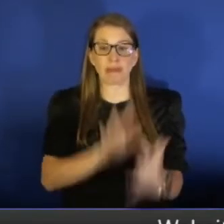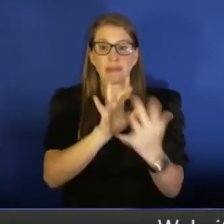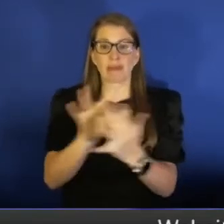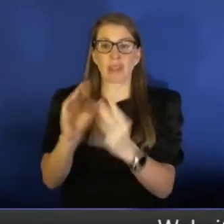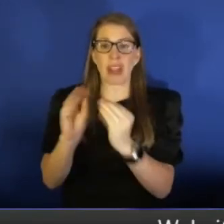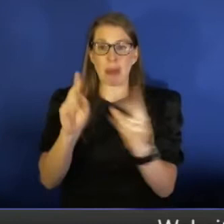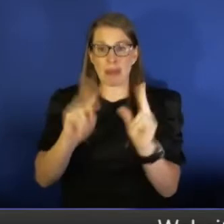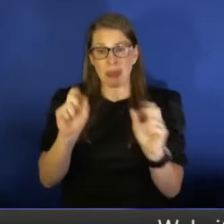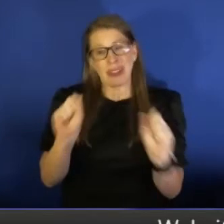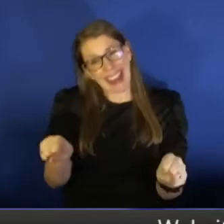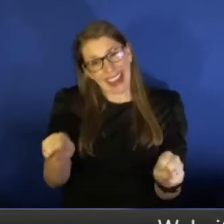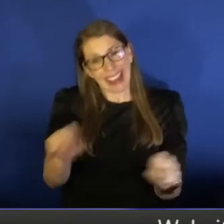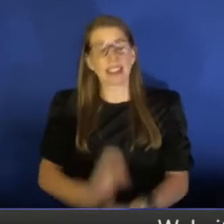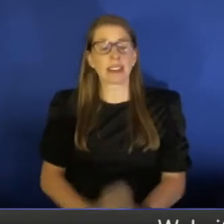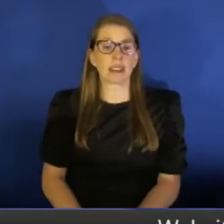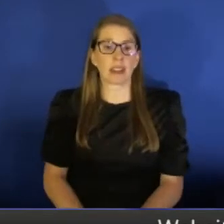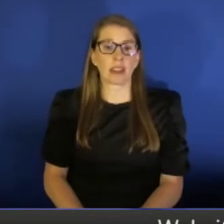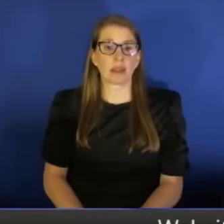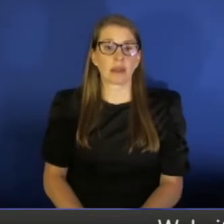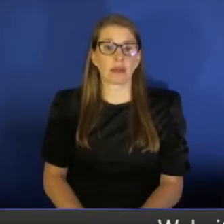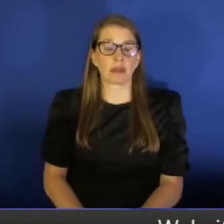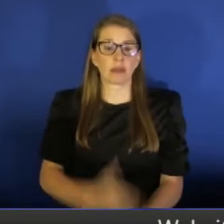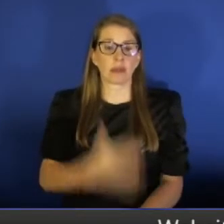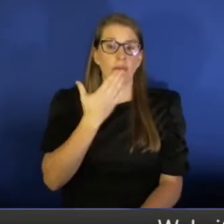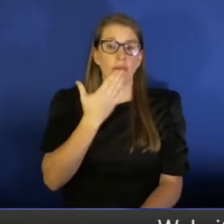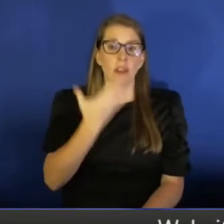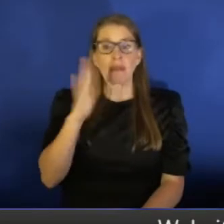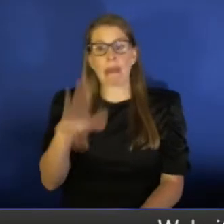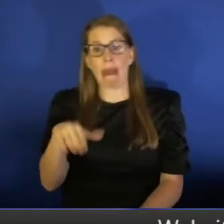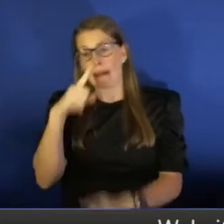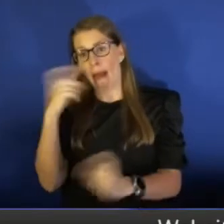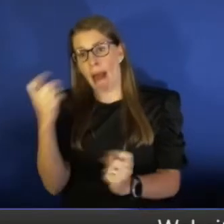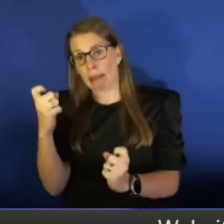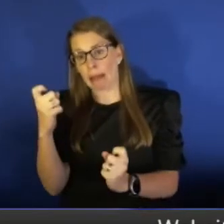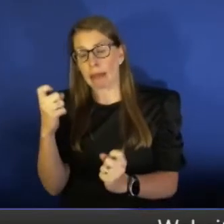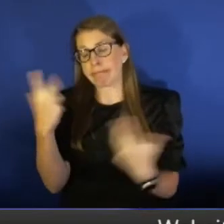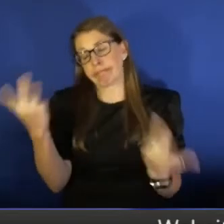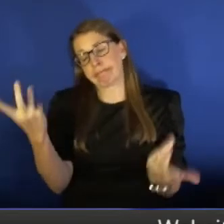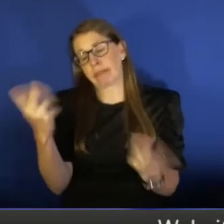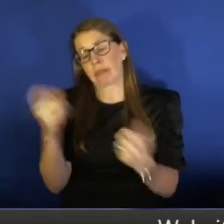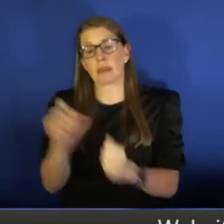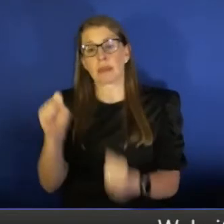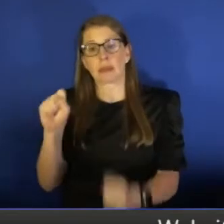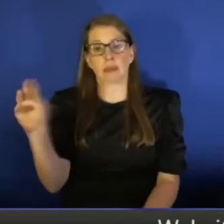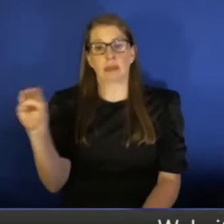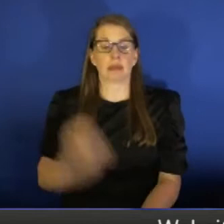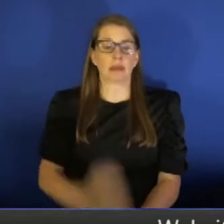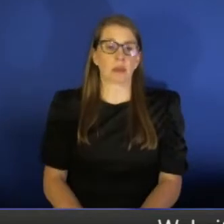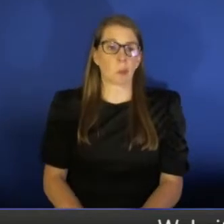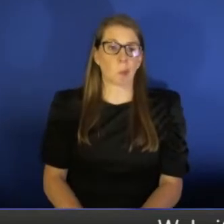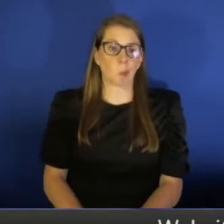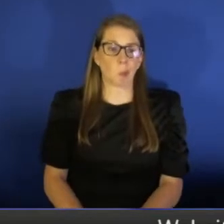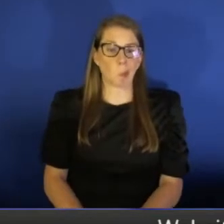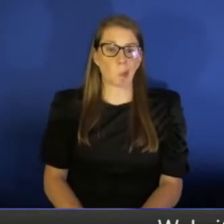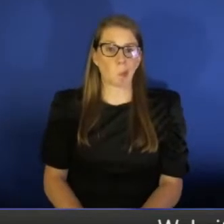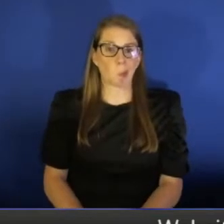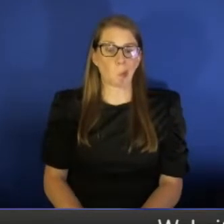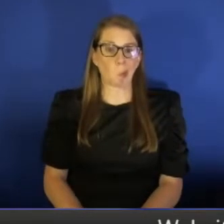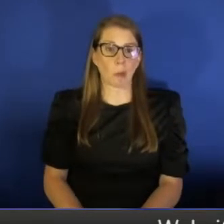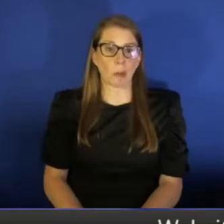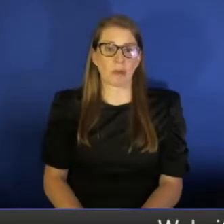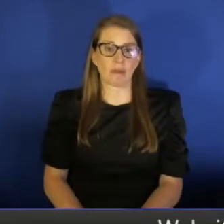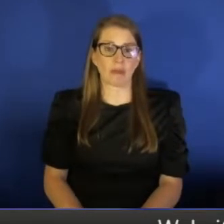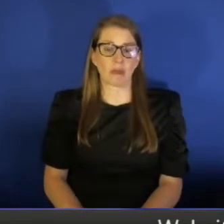So it's the good, the bad, and the ugly of social media, as we know. And from both of you, kind of on that same note, how has